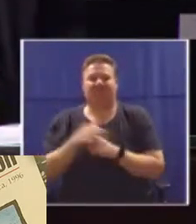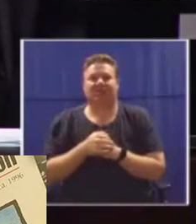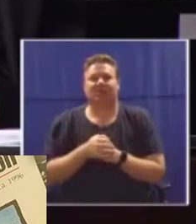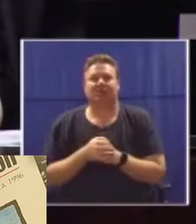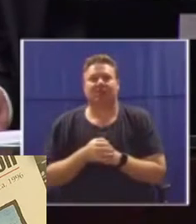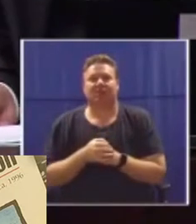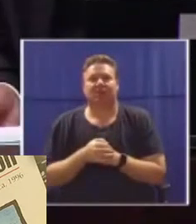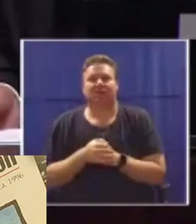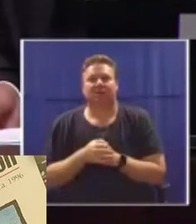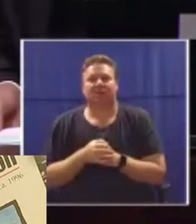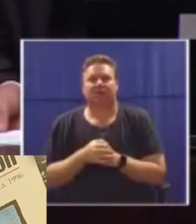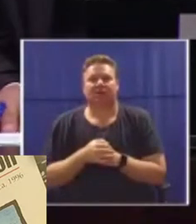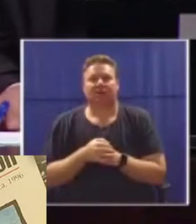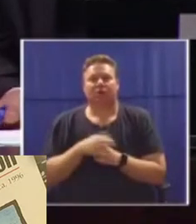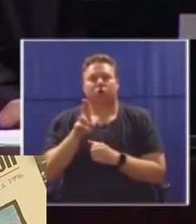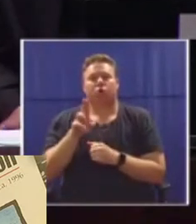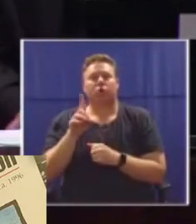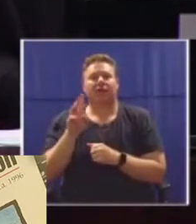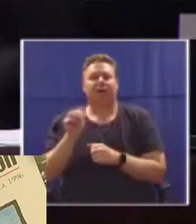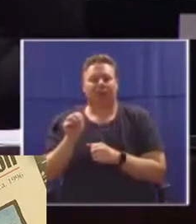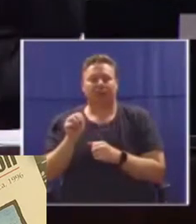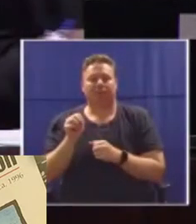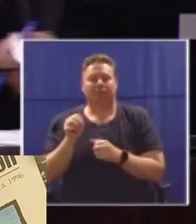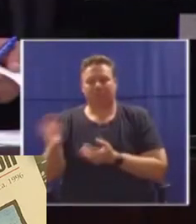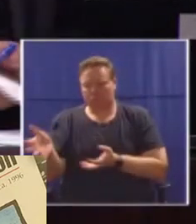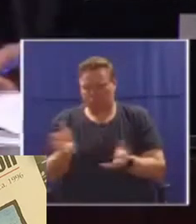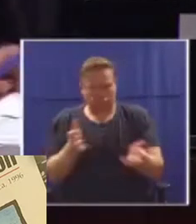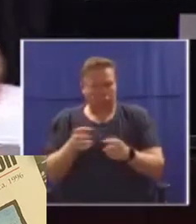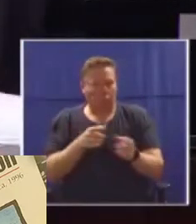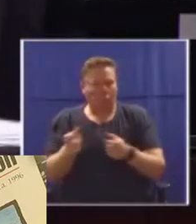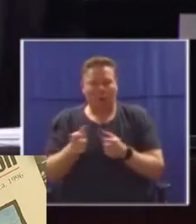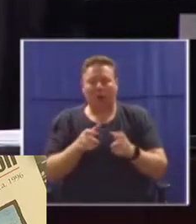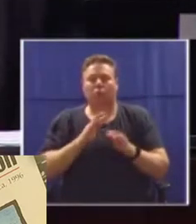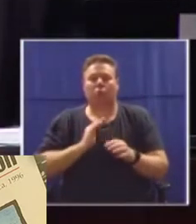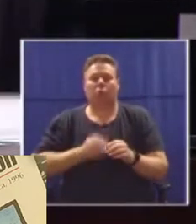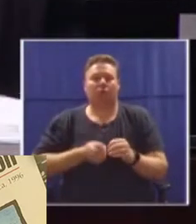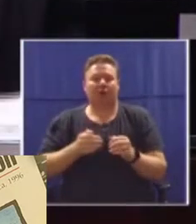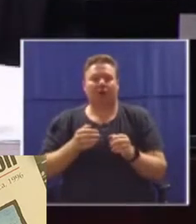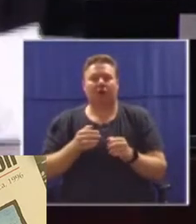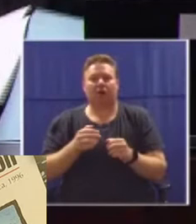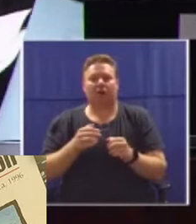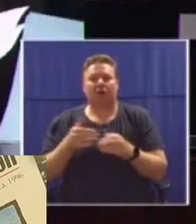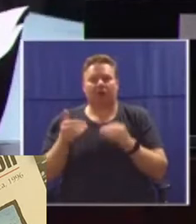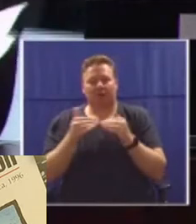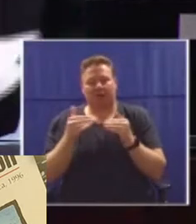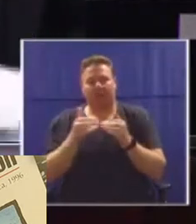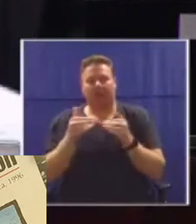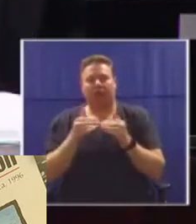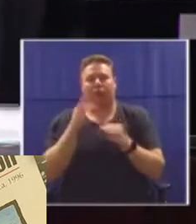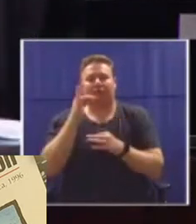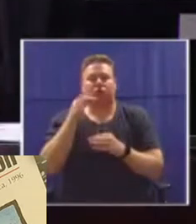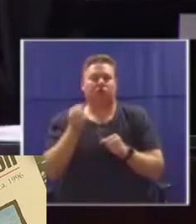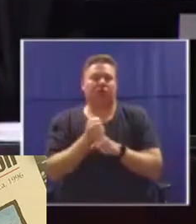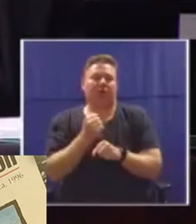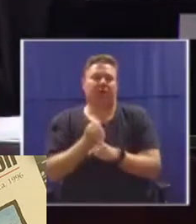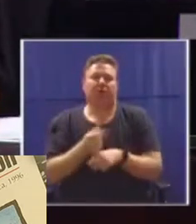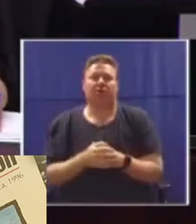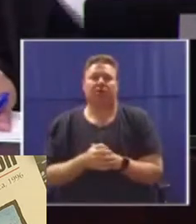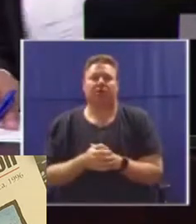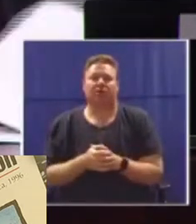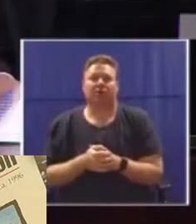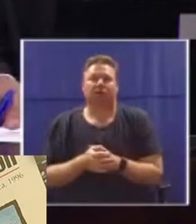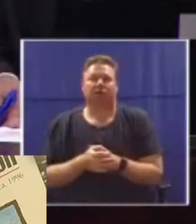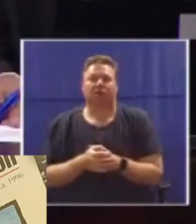Front marshaling and organizing women across the country for a better and more equal future. In light of this, an